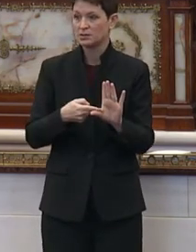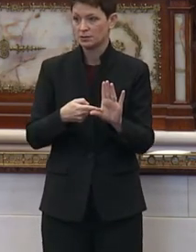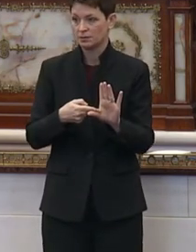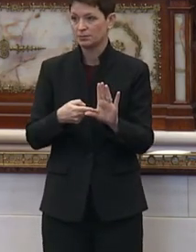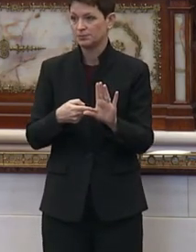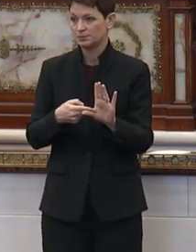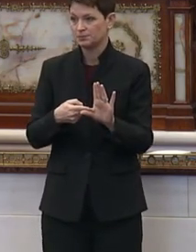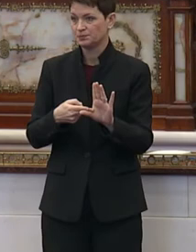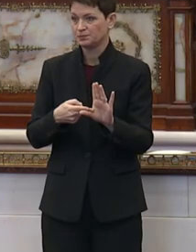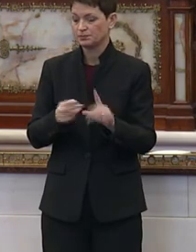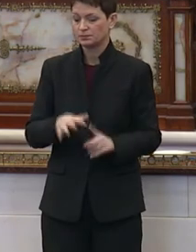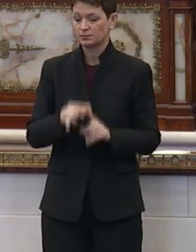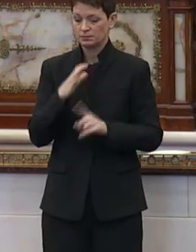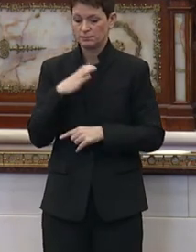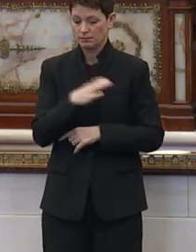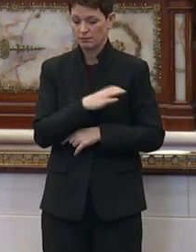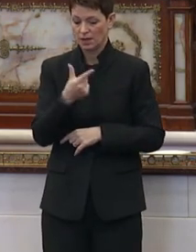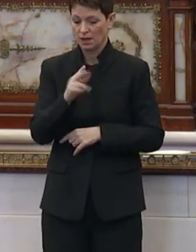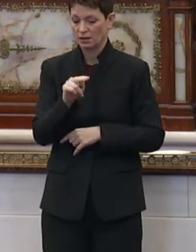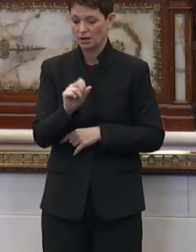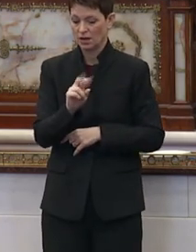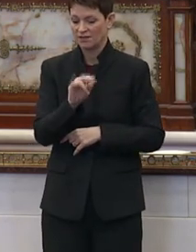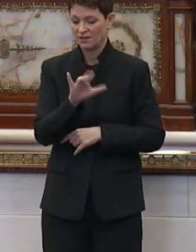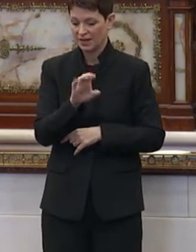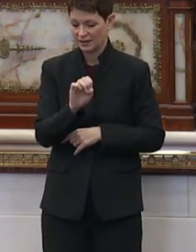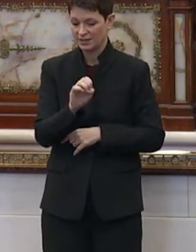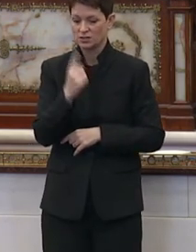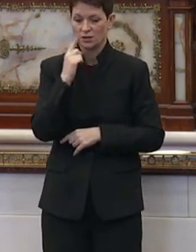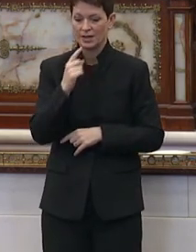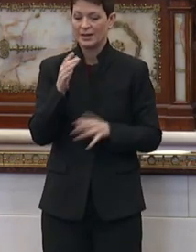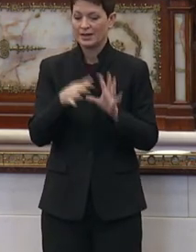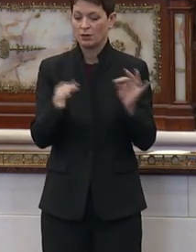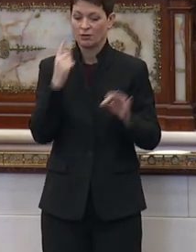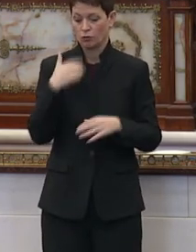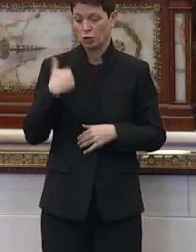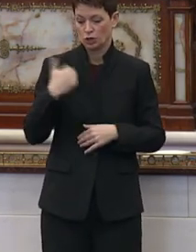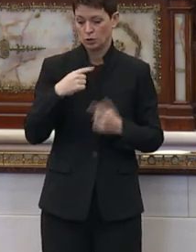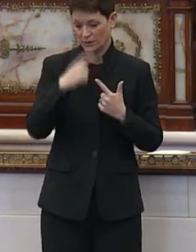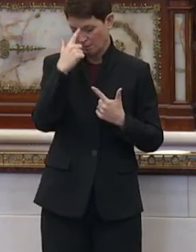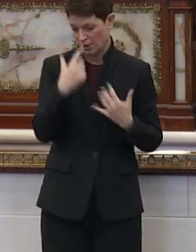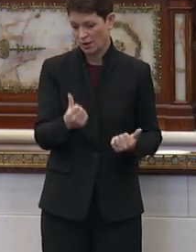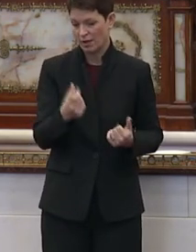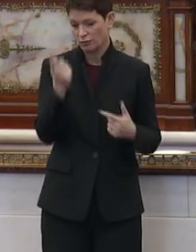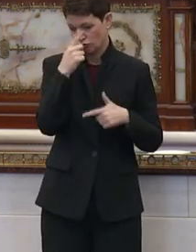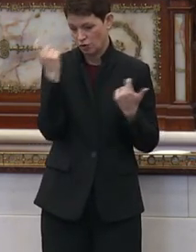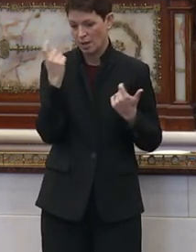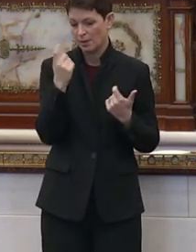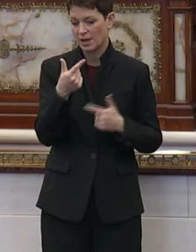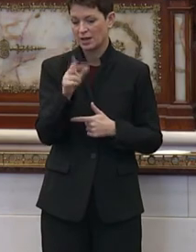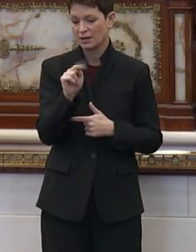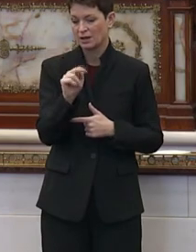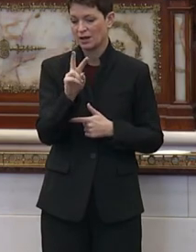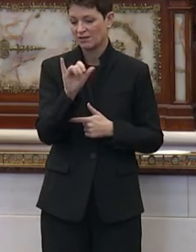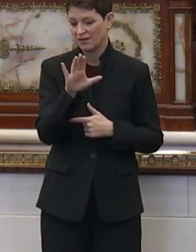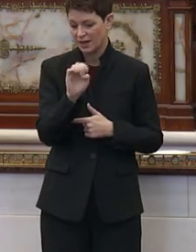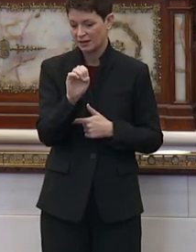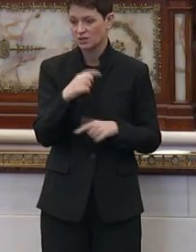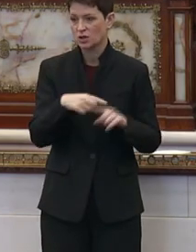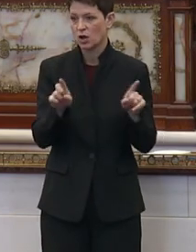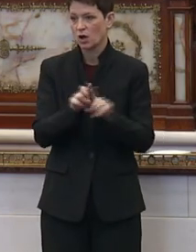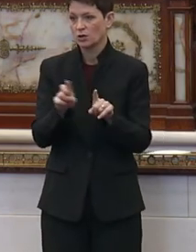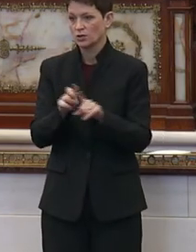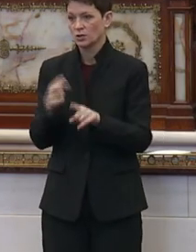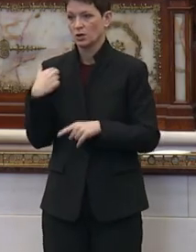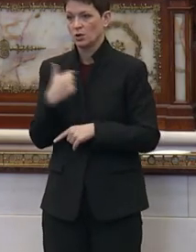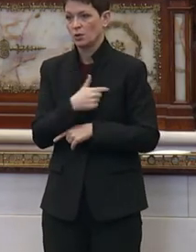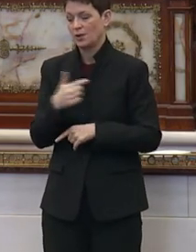the Special Committee on Gun Violence hearing on youth mental health, trauma, and gun violence. And also we came out with